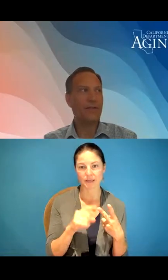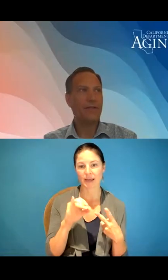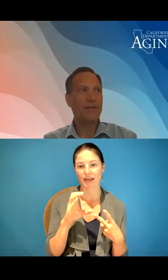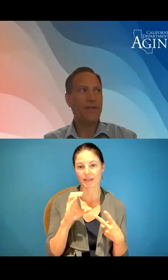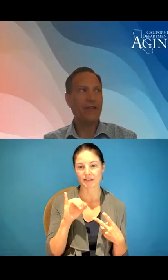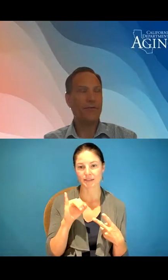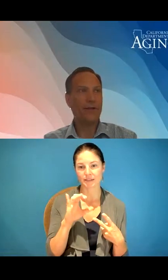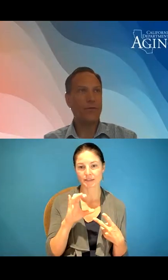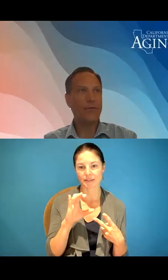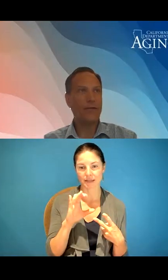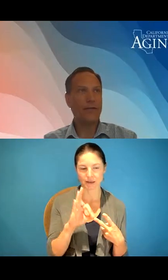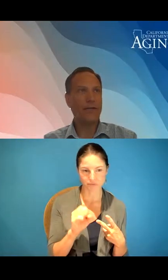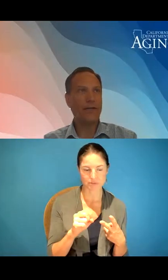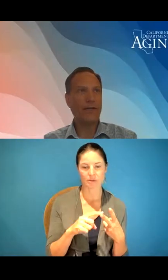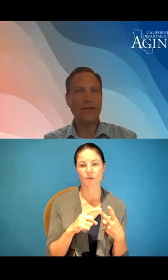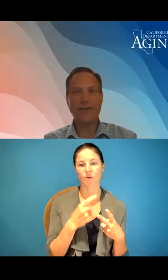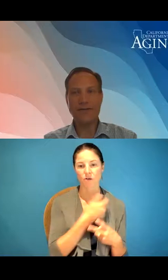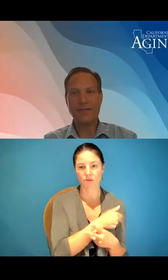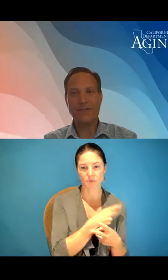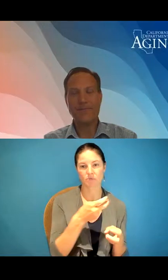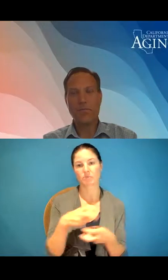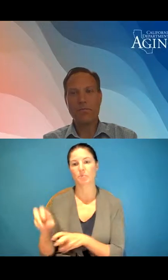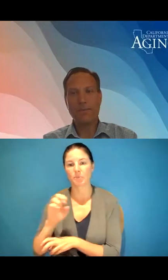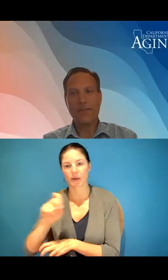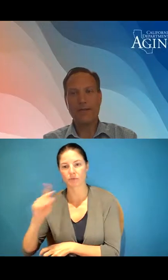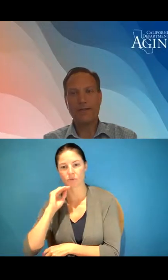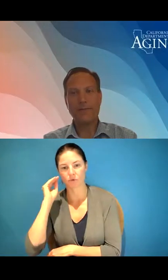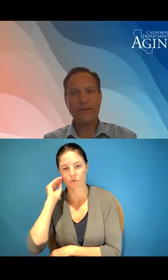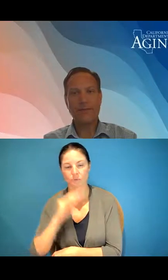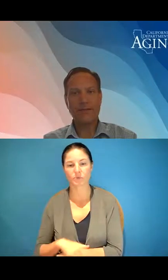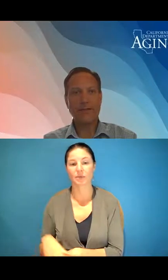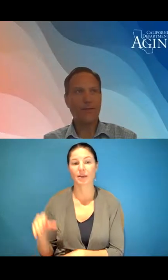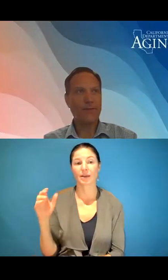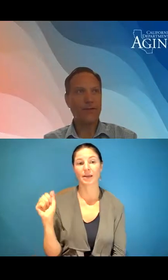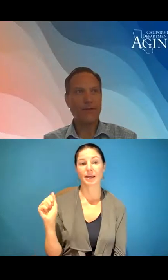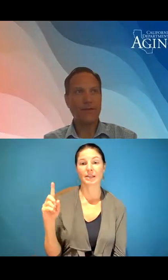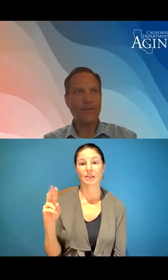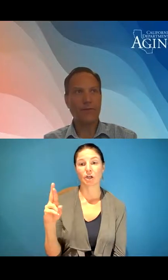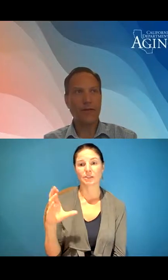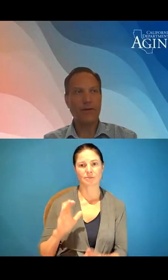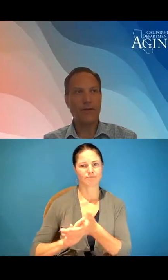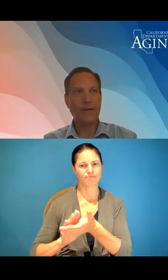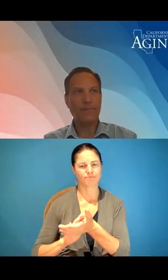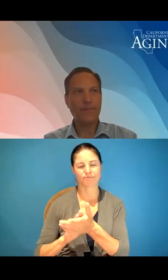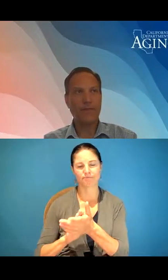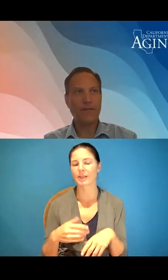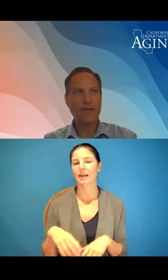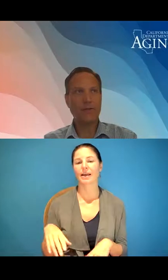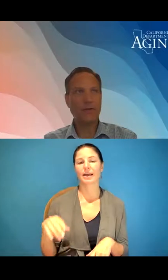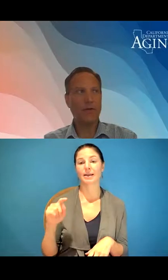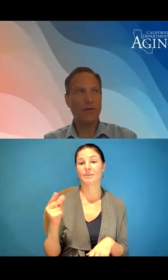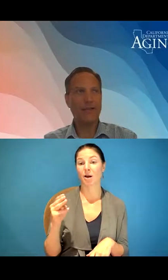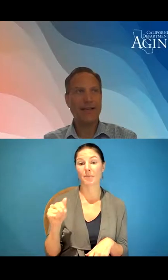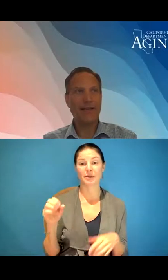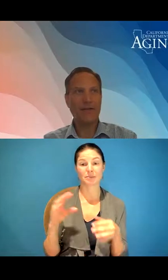homes. So again, great work being done by the ADRCs. And as Thomas had mentioned, and we mentioned in prior